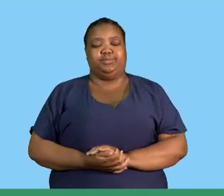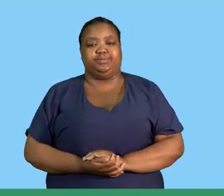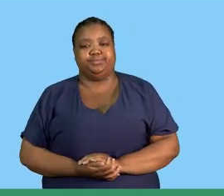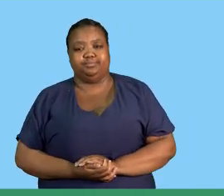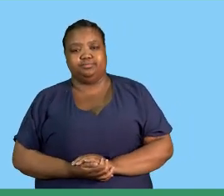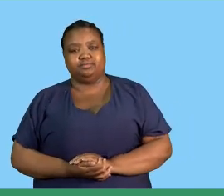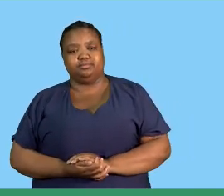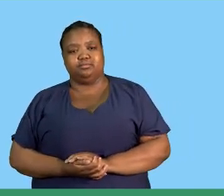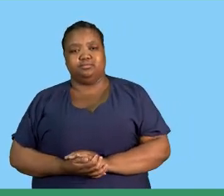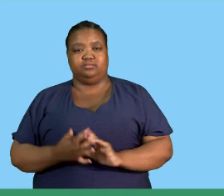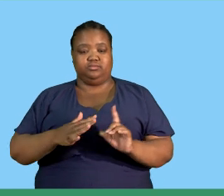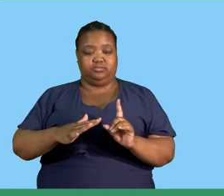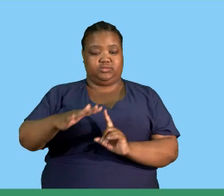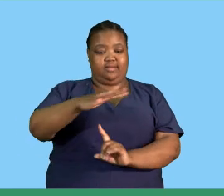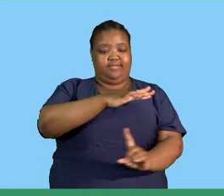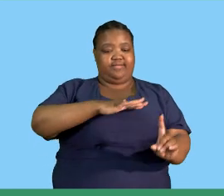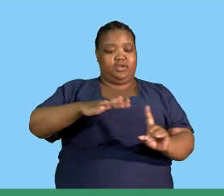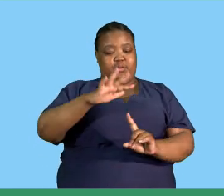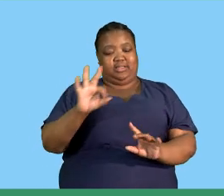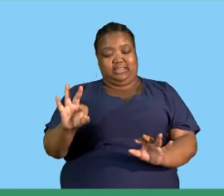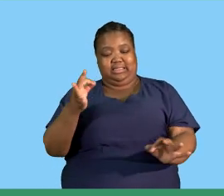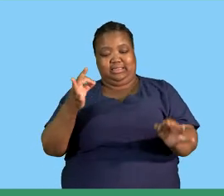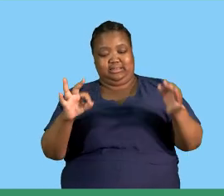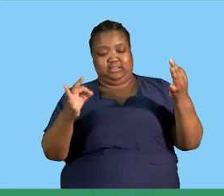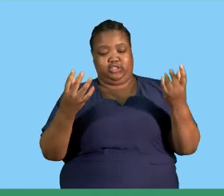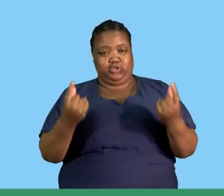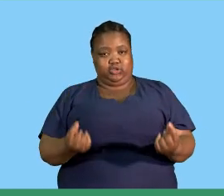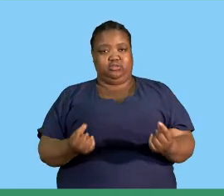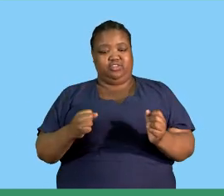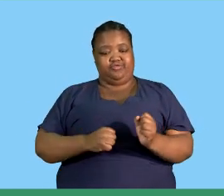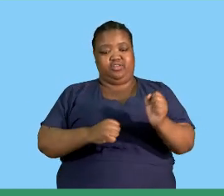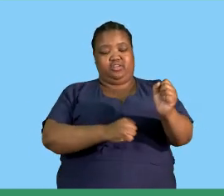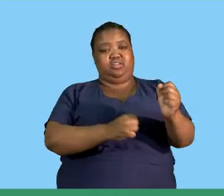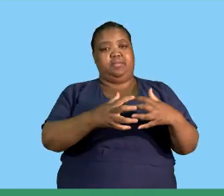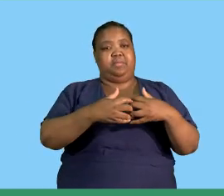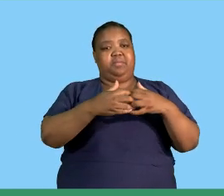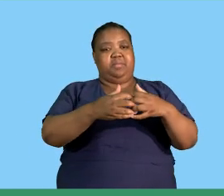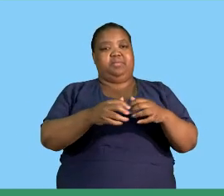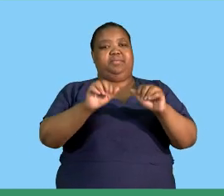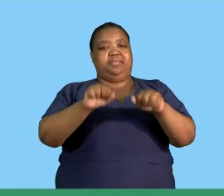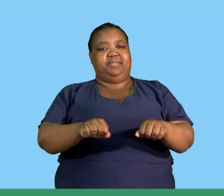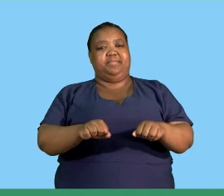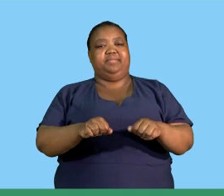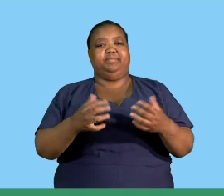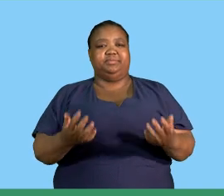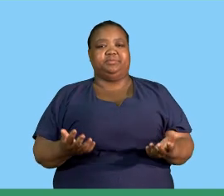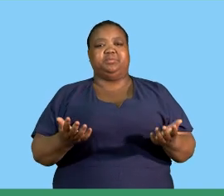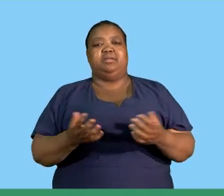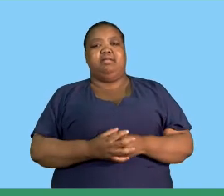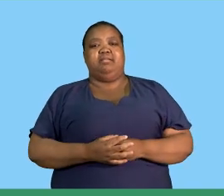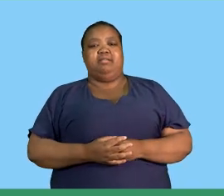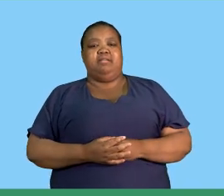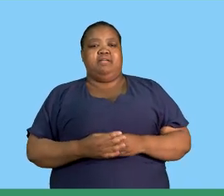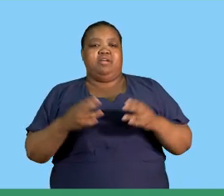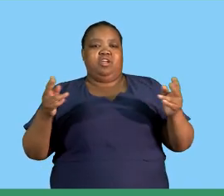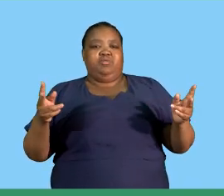forget, analysis tools. Right, so you're conducting your environmental analysis. And then you formulate a